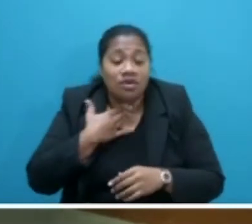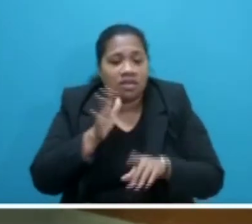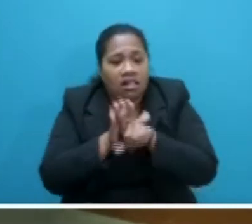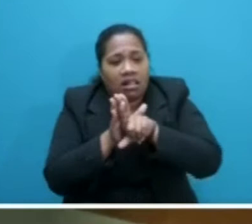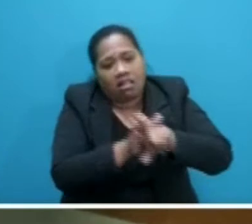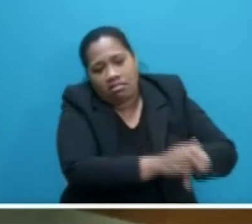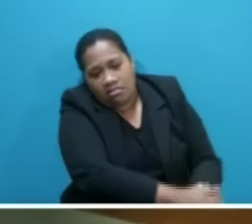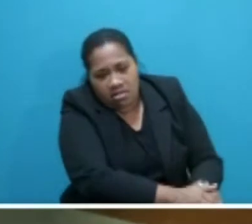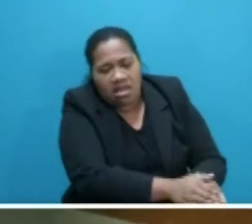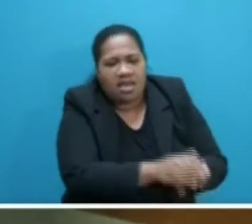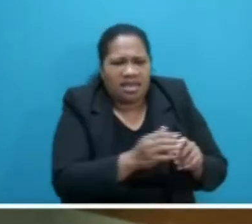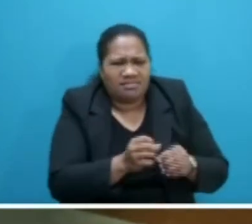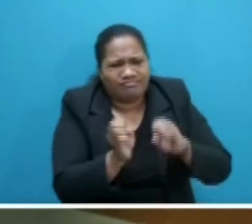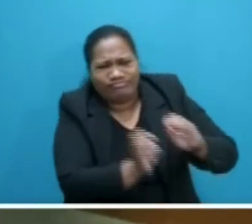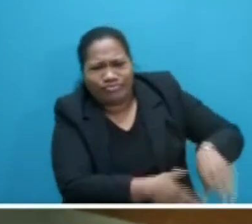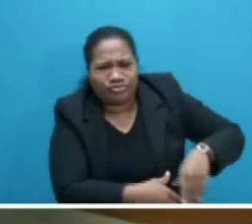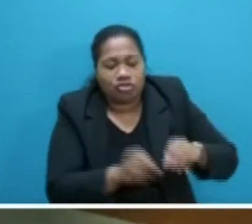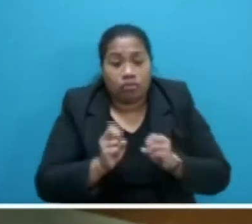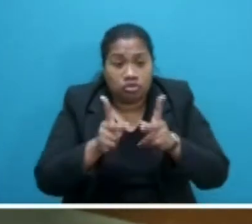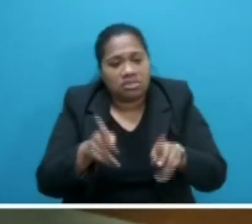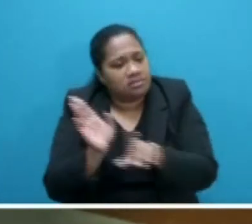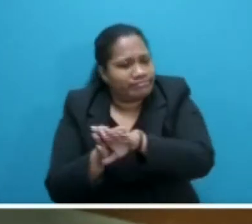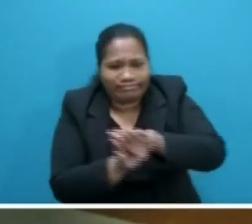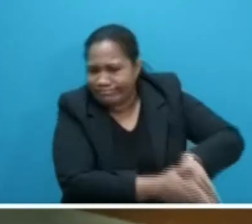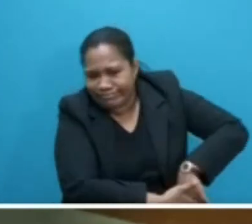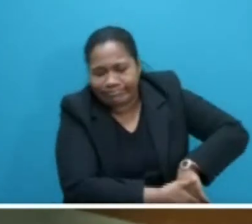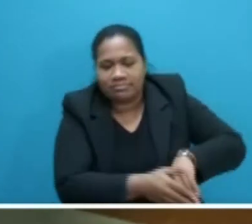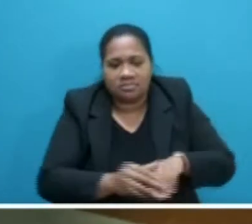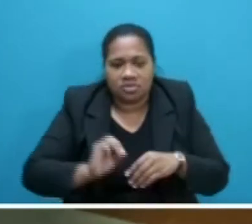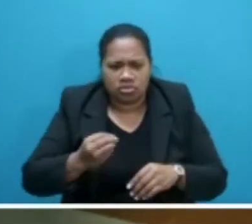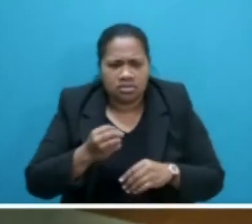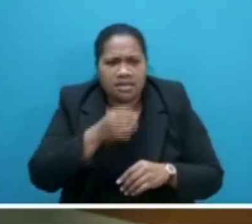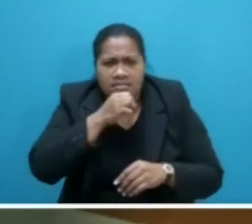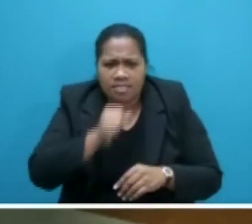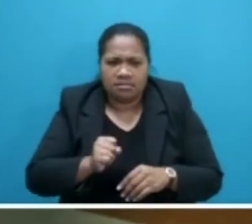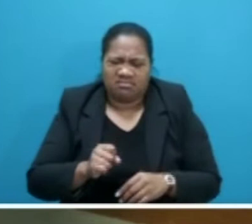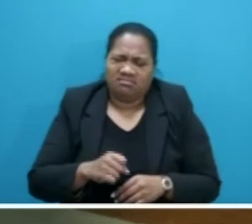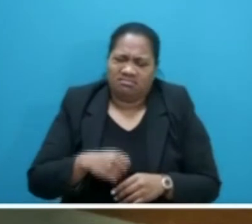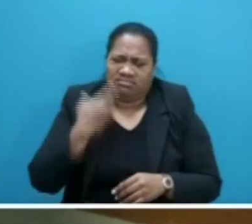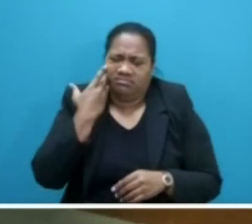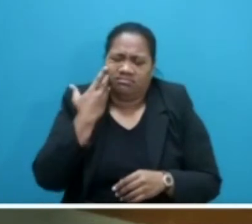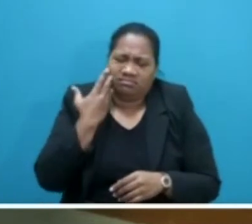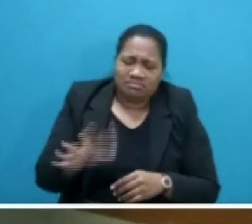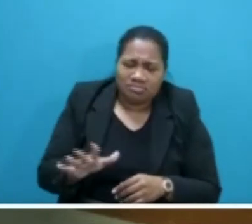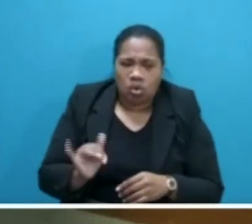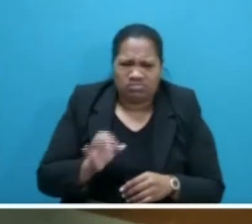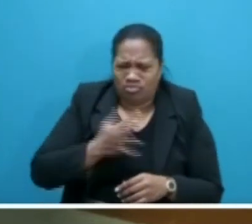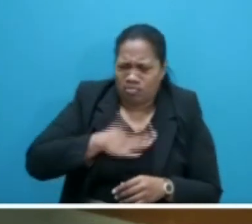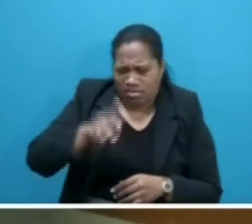So often, Fijian men don't know or don't want to know how their decisions, their